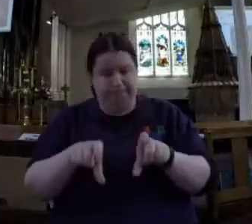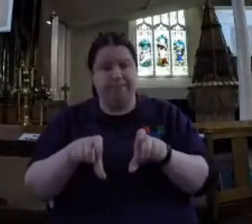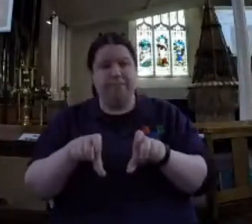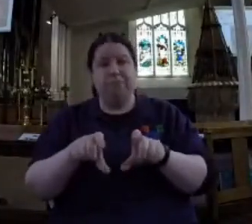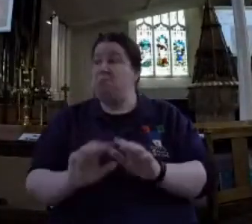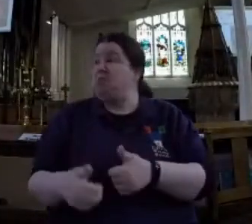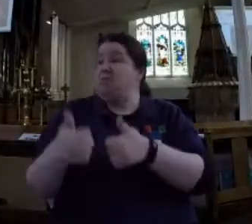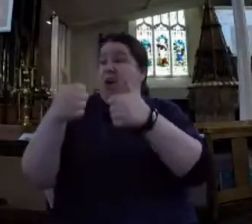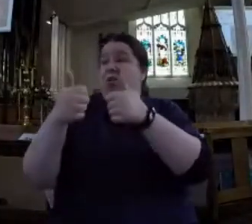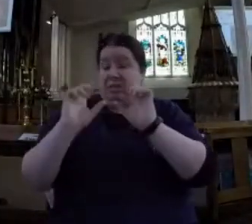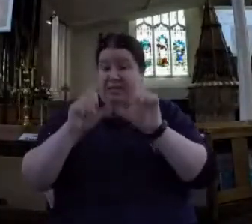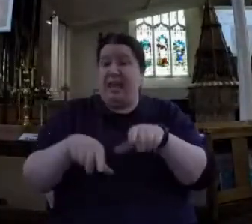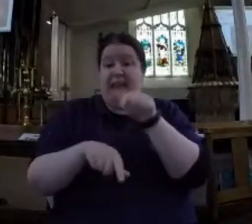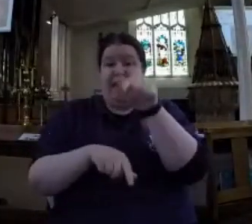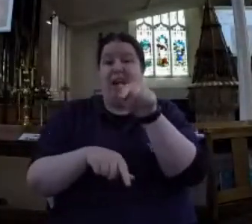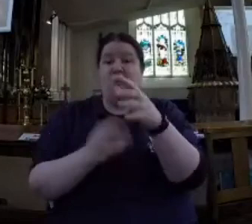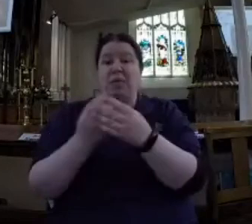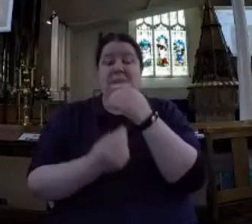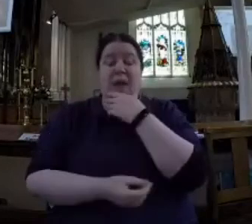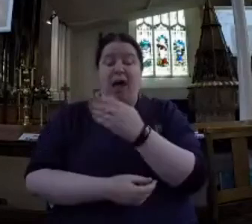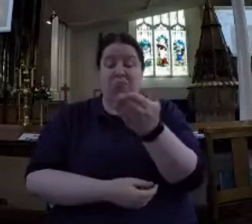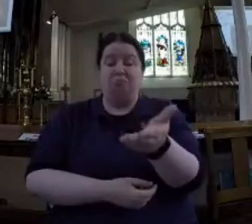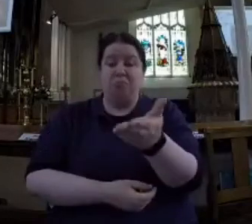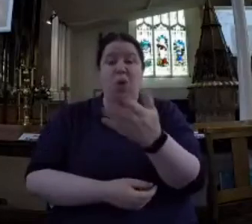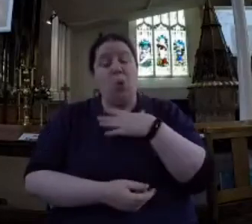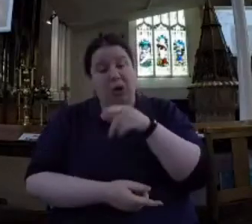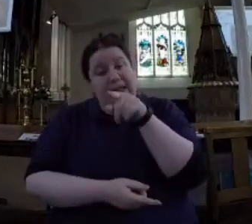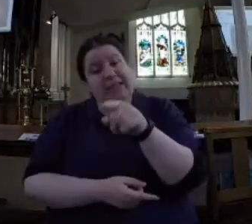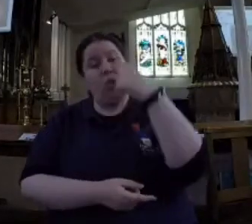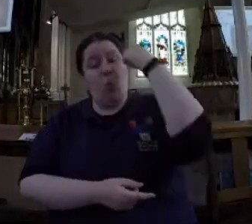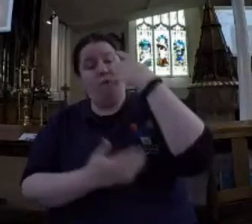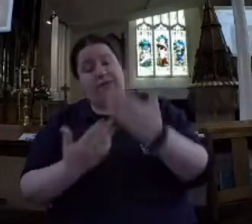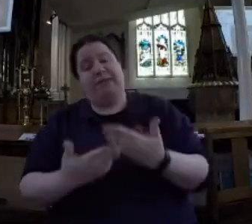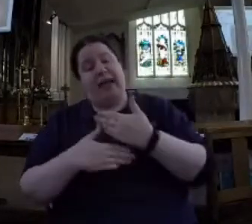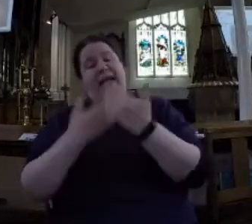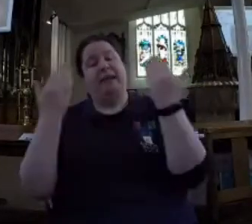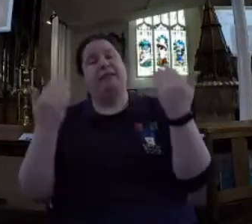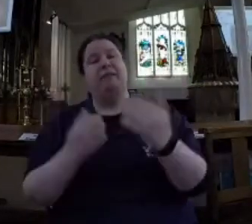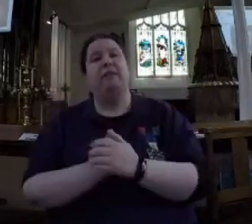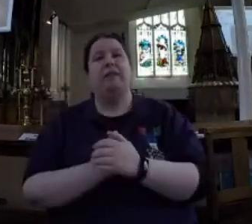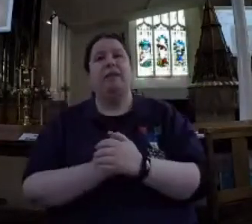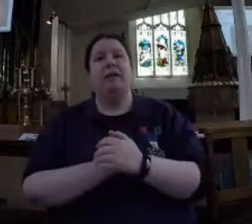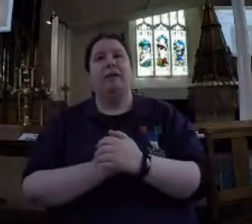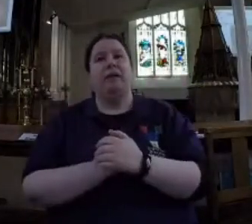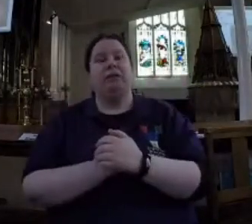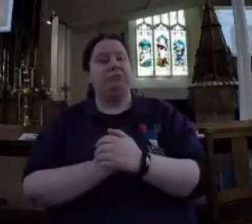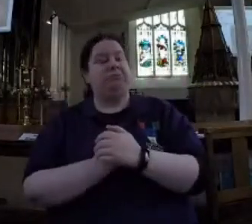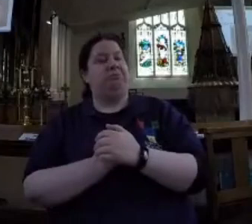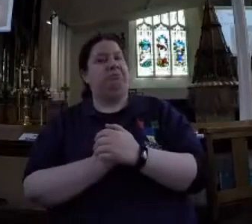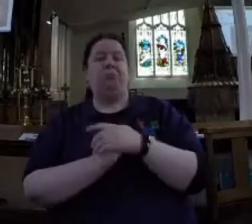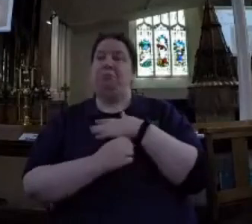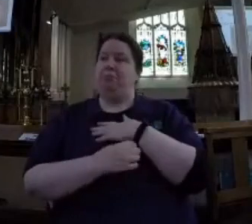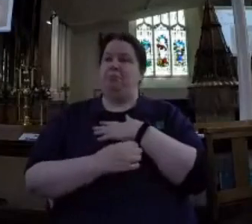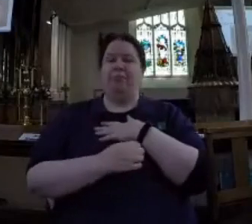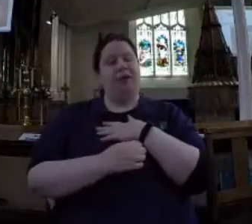no, it's okay. We want to be in Johnny's lane. We want his thought for the day." And store manager continued, "It was a joy